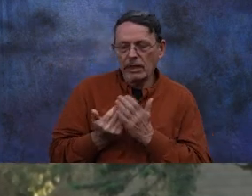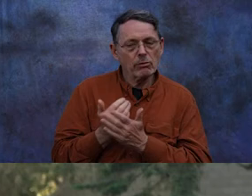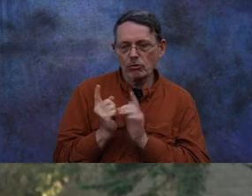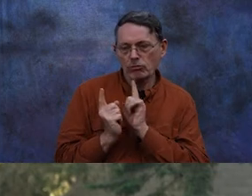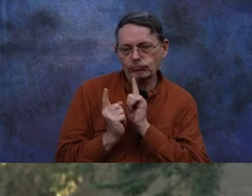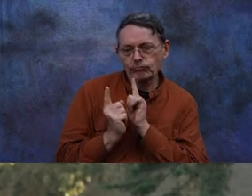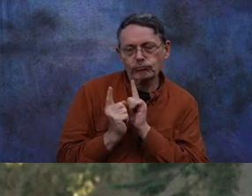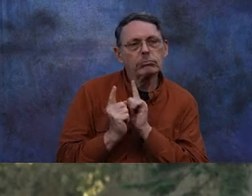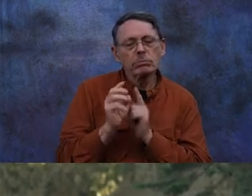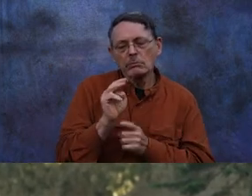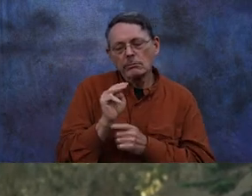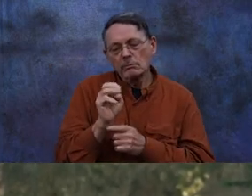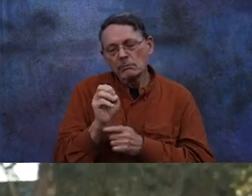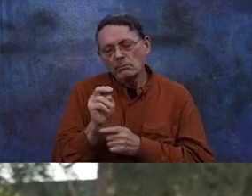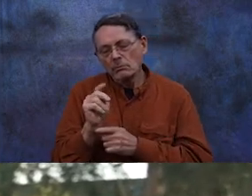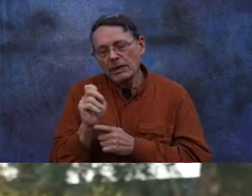other side.